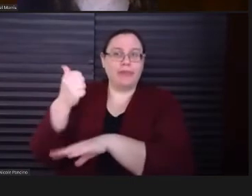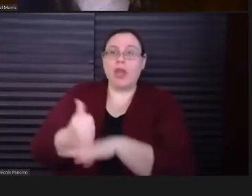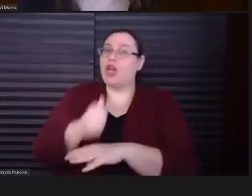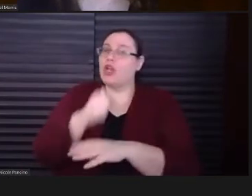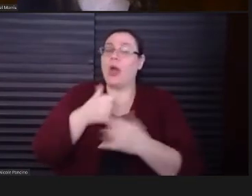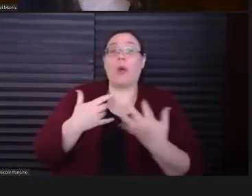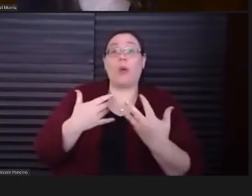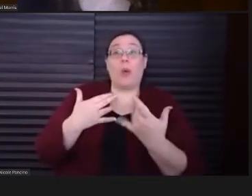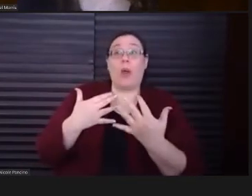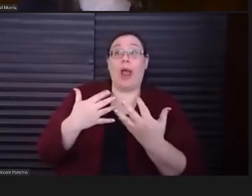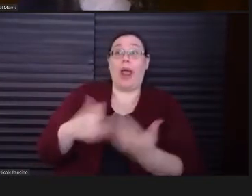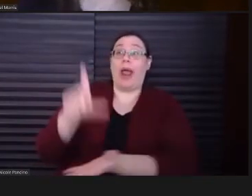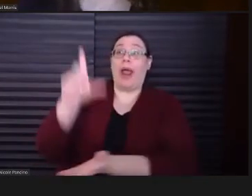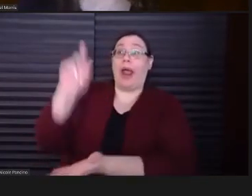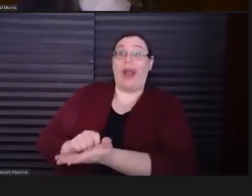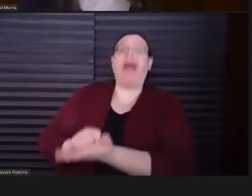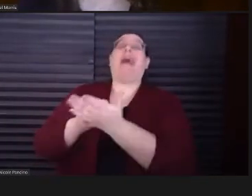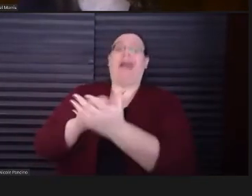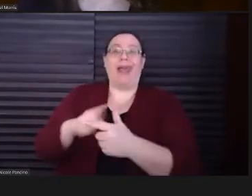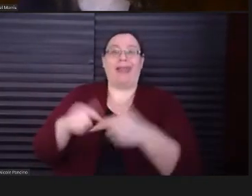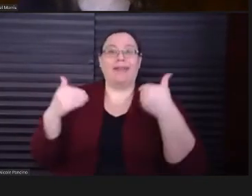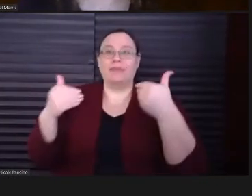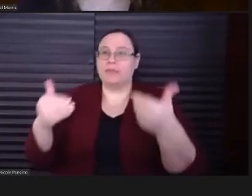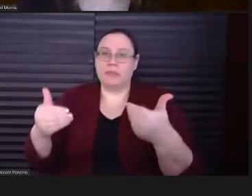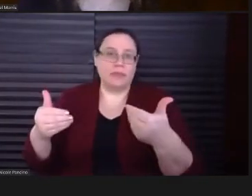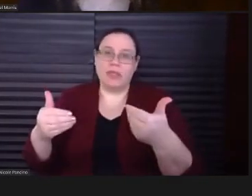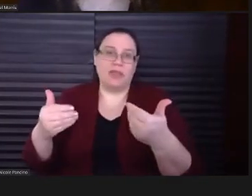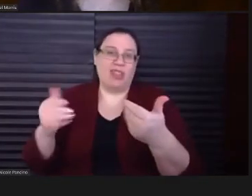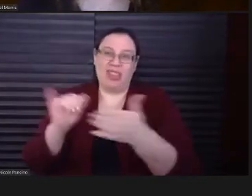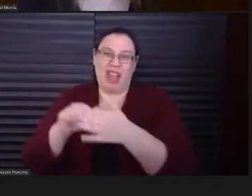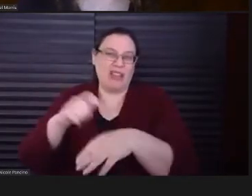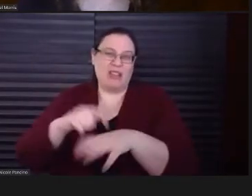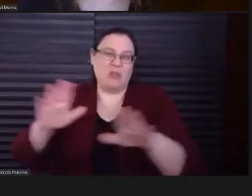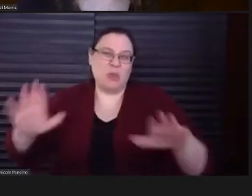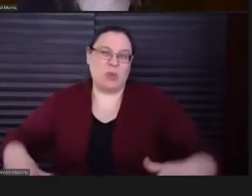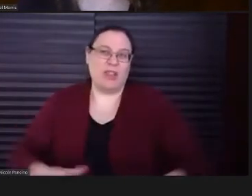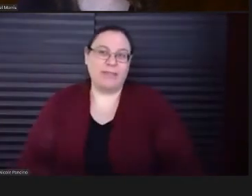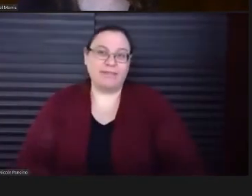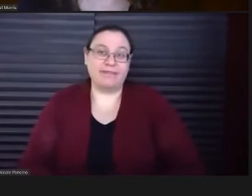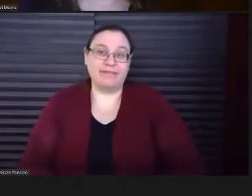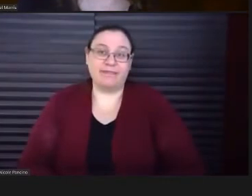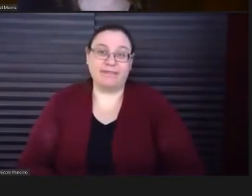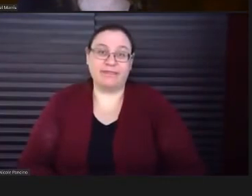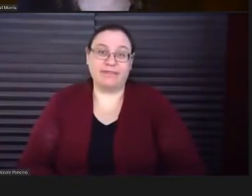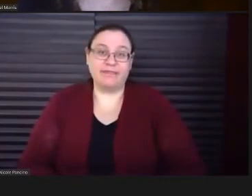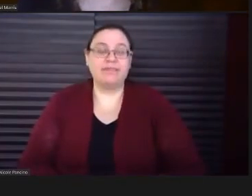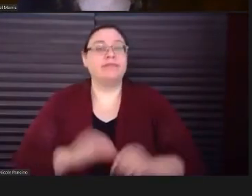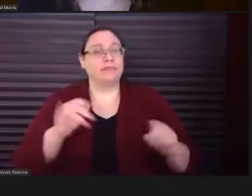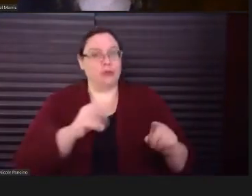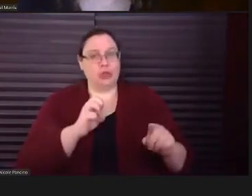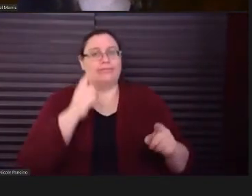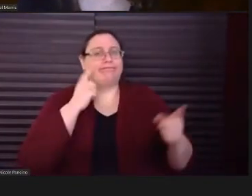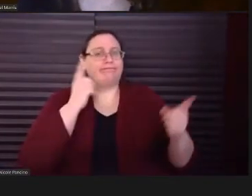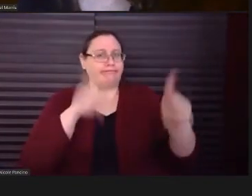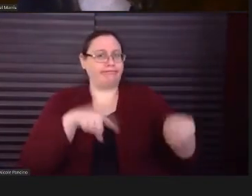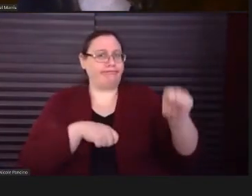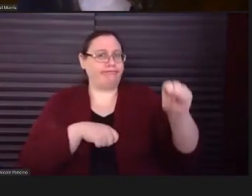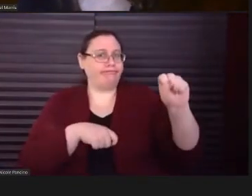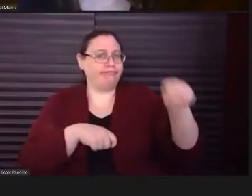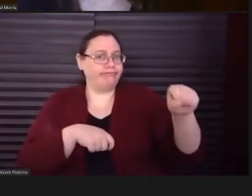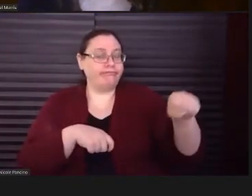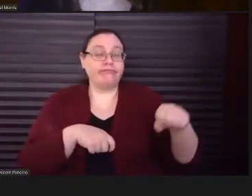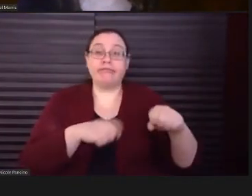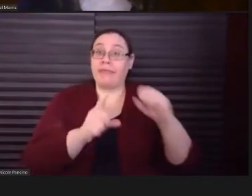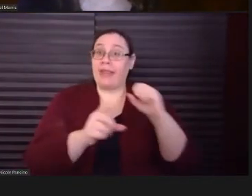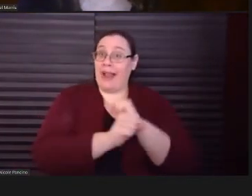the guidelines become final or it's going to be too late. For sure. And I think the vision is